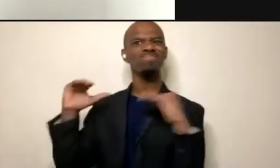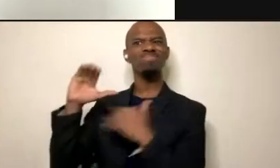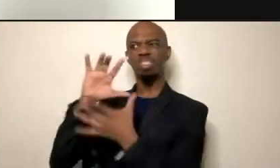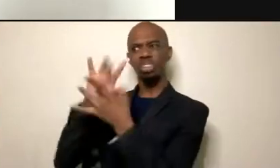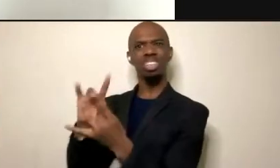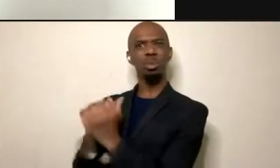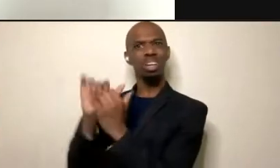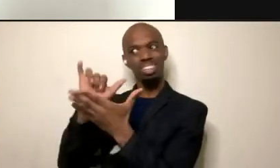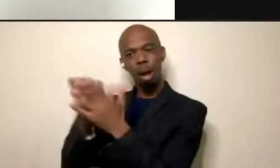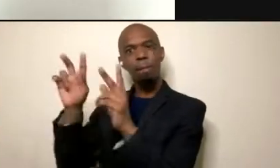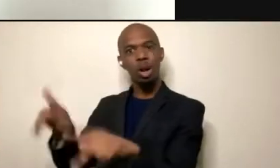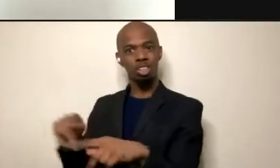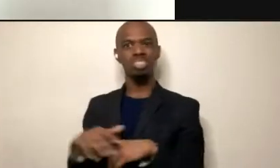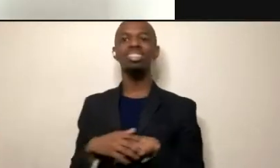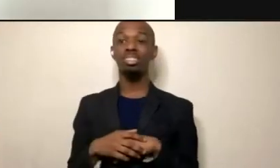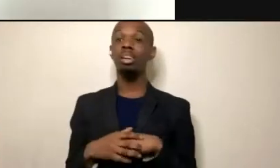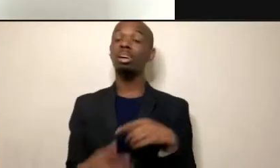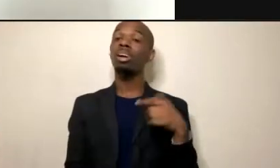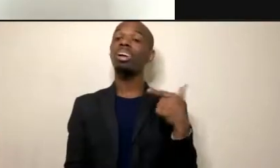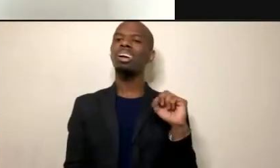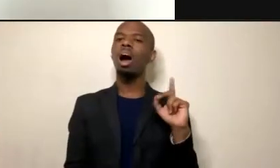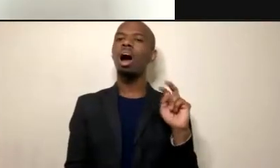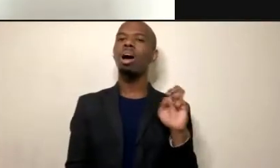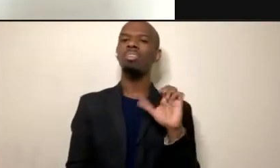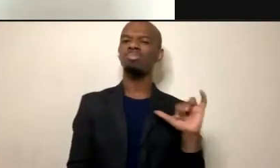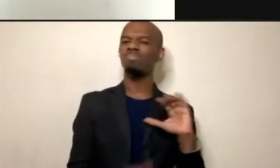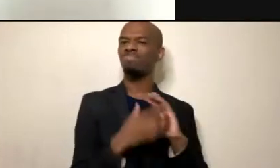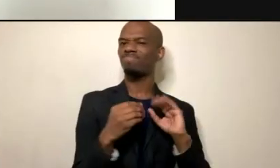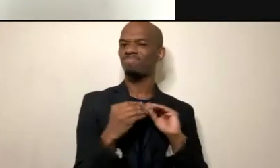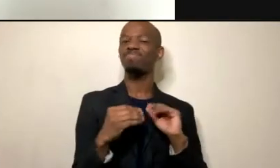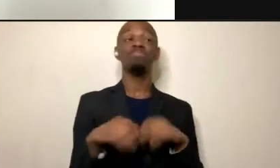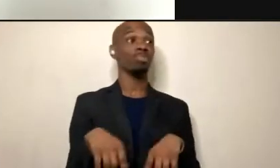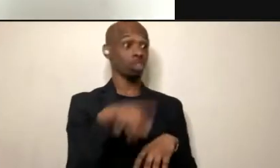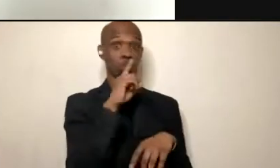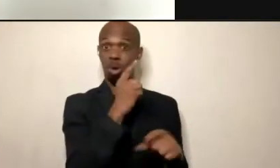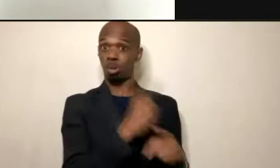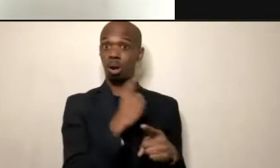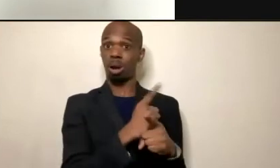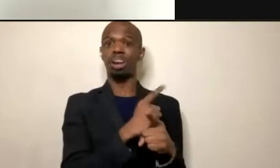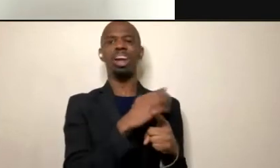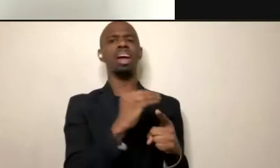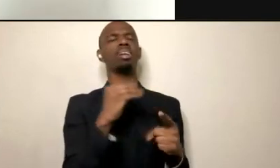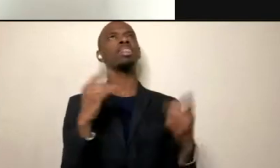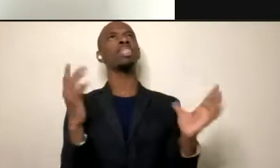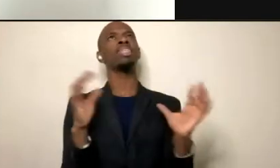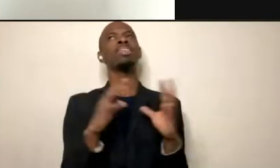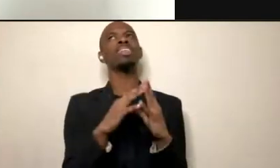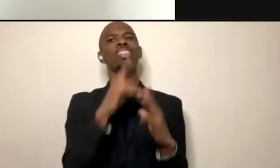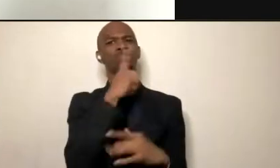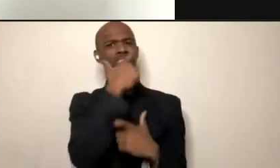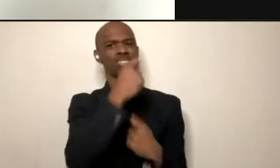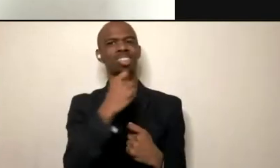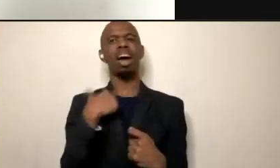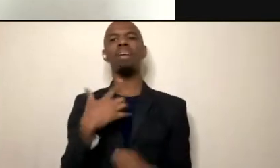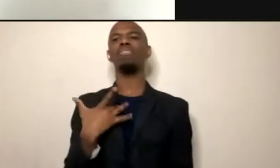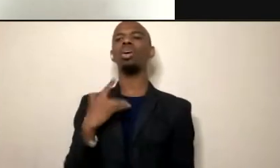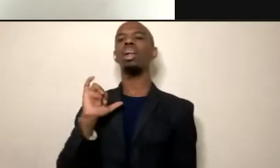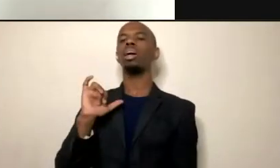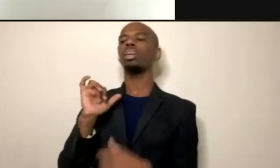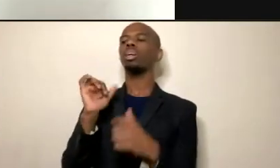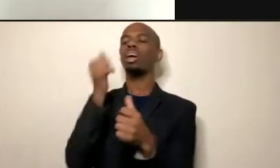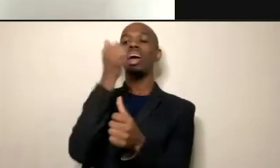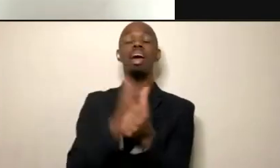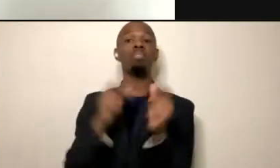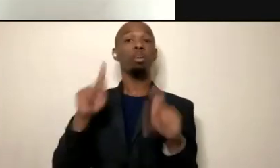those stories, I feel like when we everybody's story stays with you. Like, I think